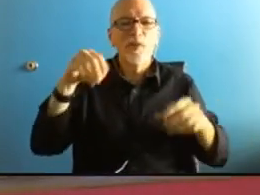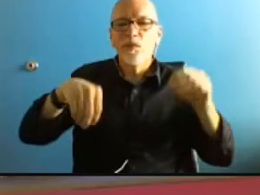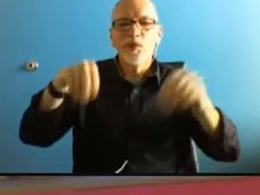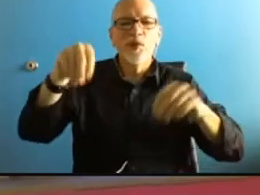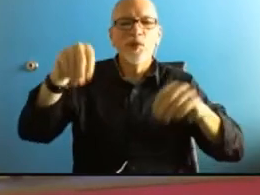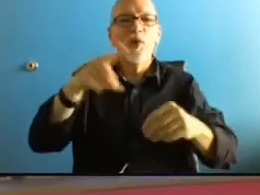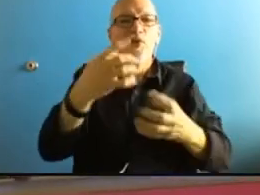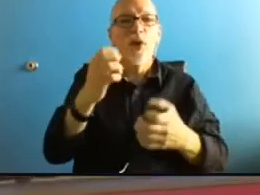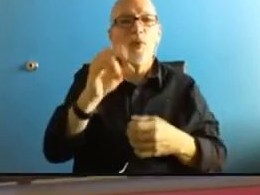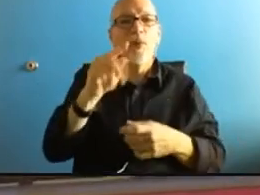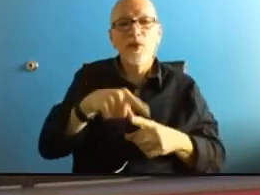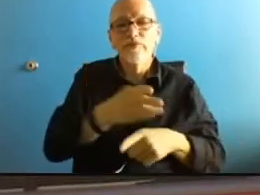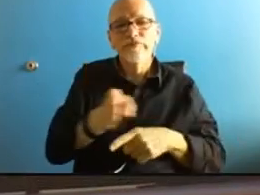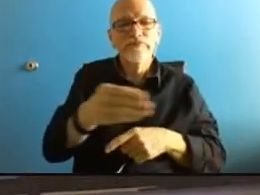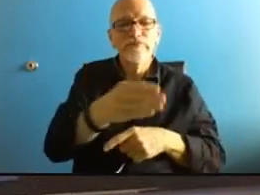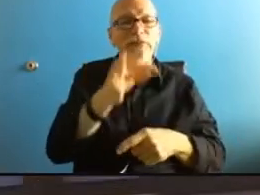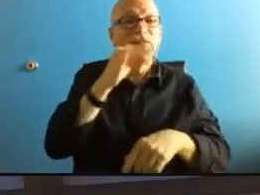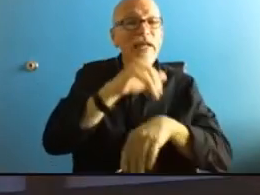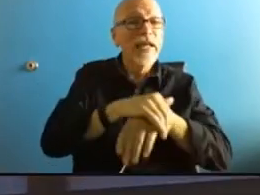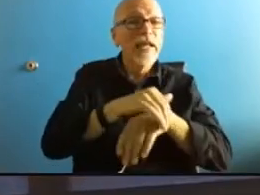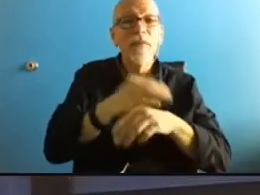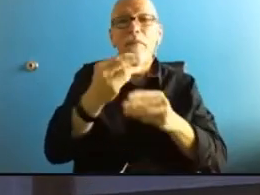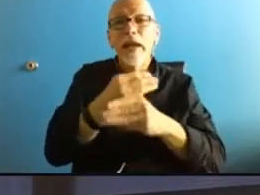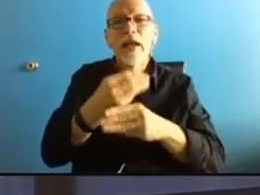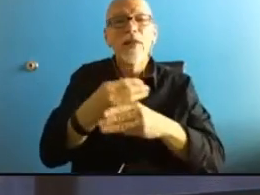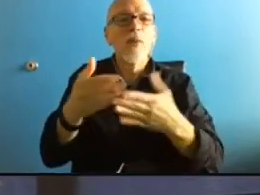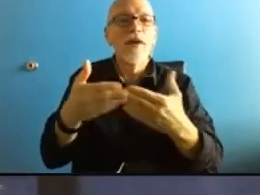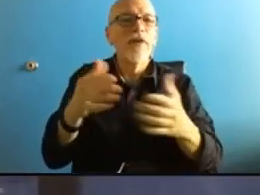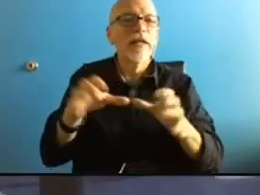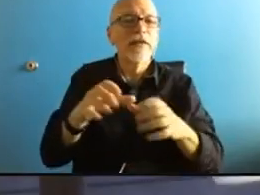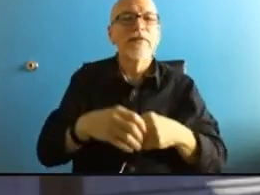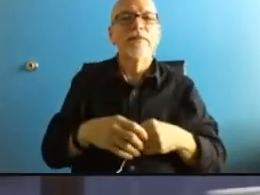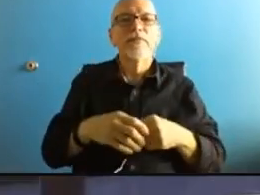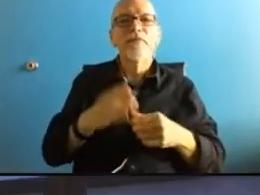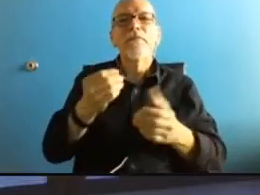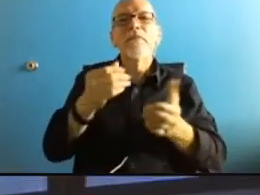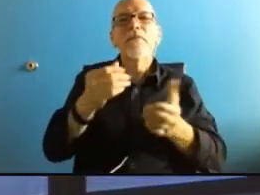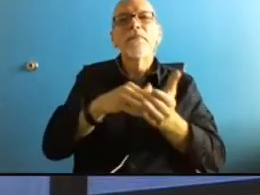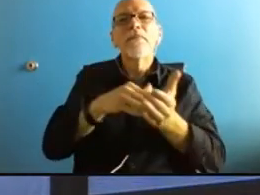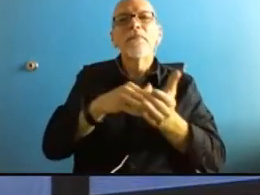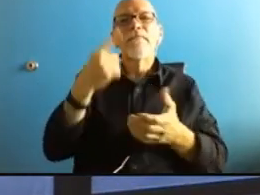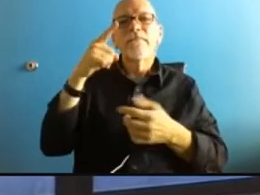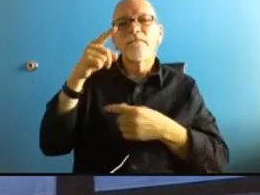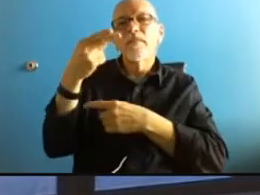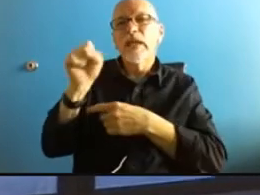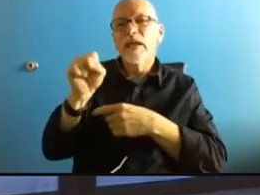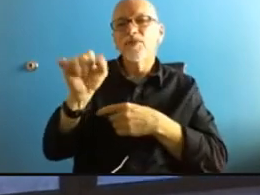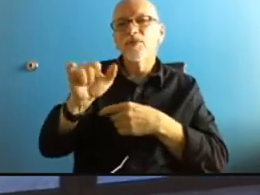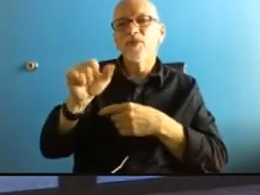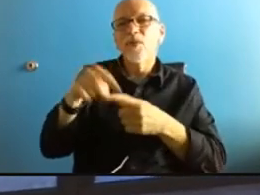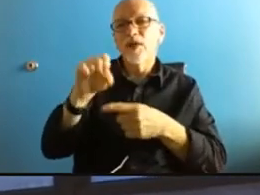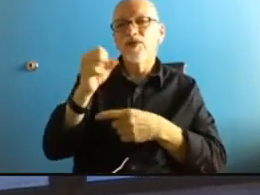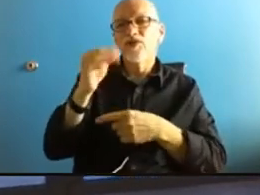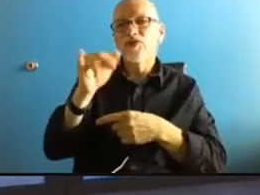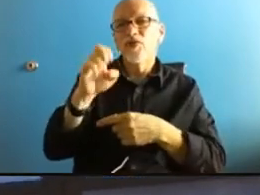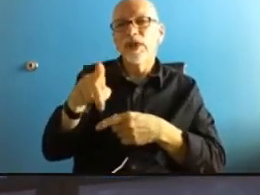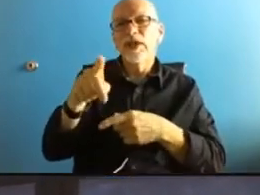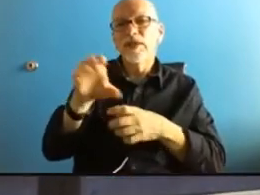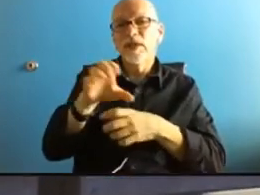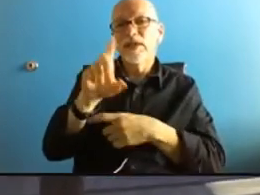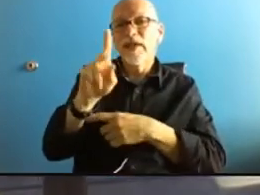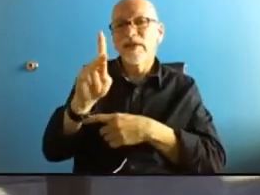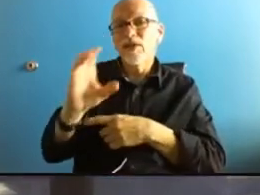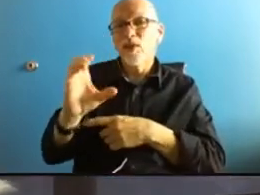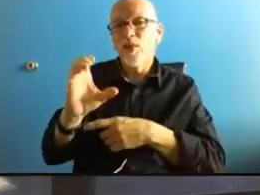go, which if it was going to be English or math or whatever activity. And again, it's also for high school, because when Shireen does a Deaf Kids Code,